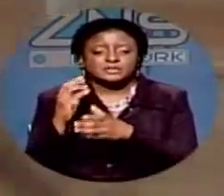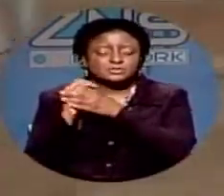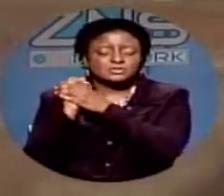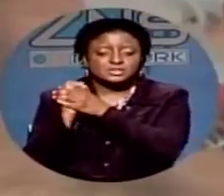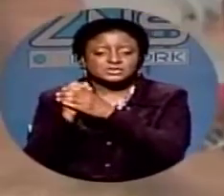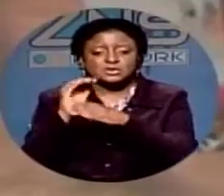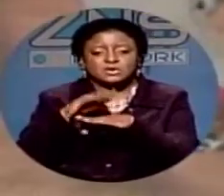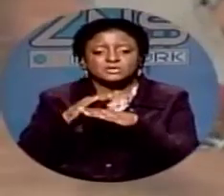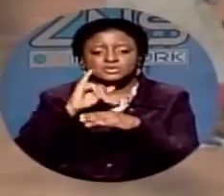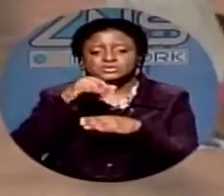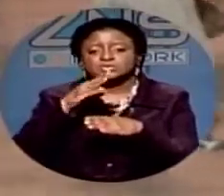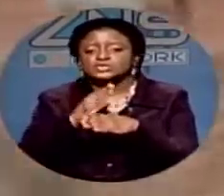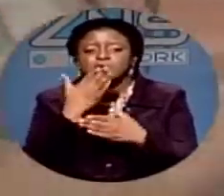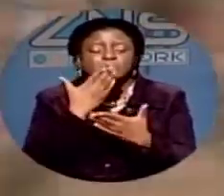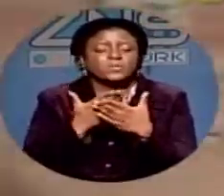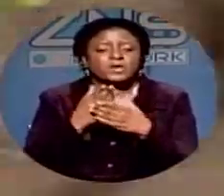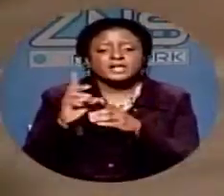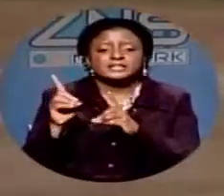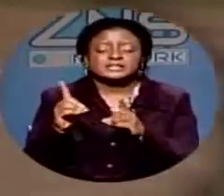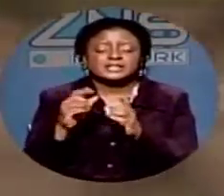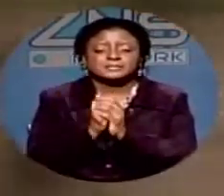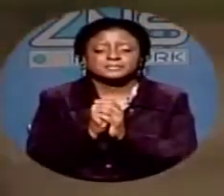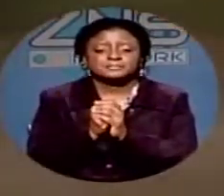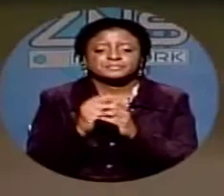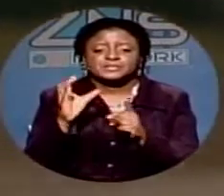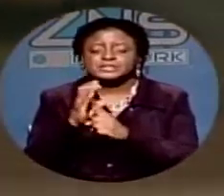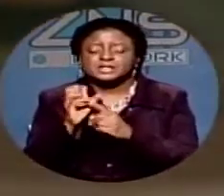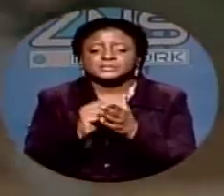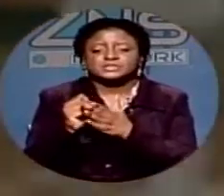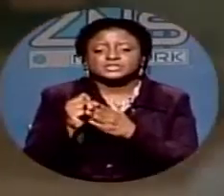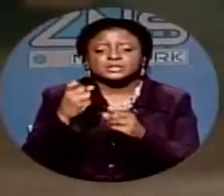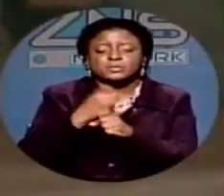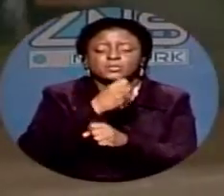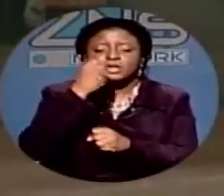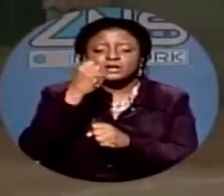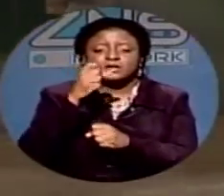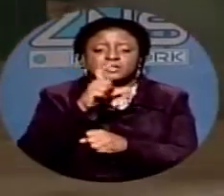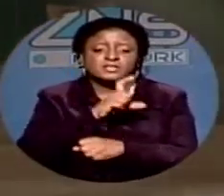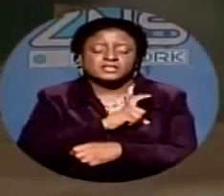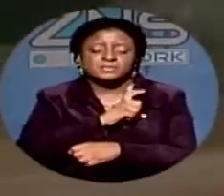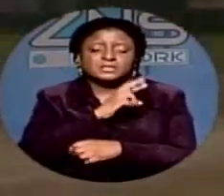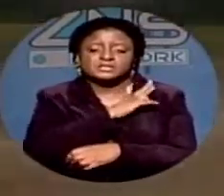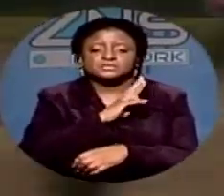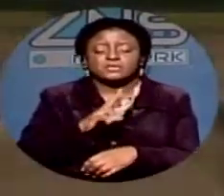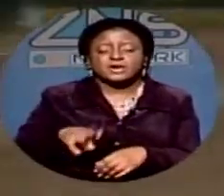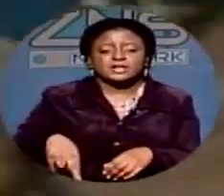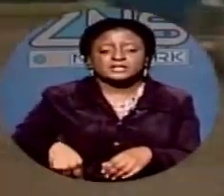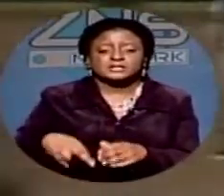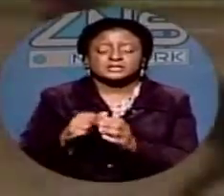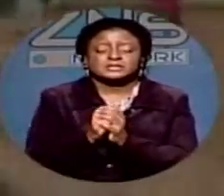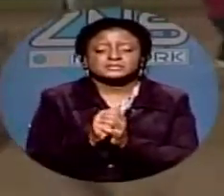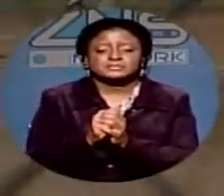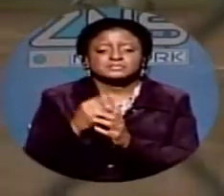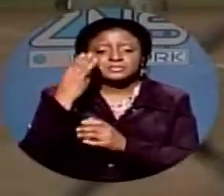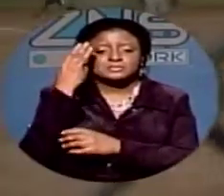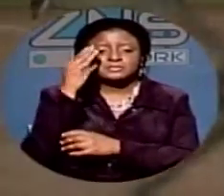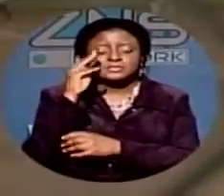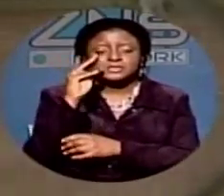done. And the championship winner, the Police Royals,